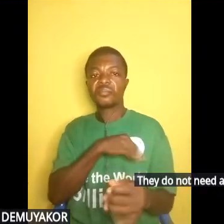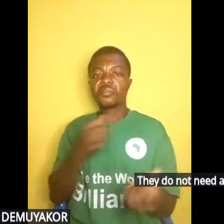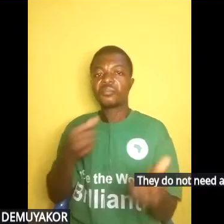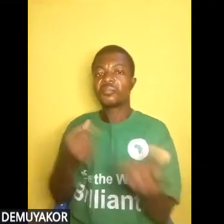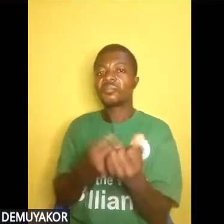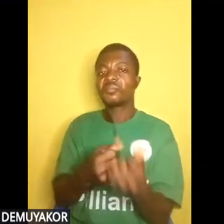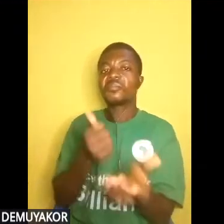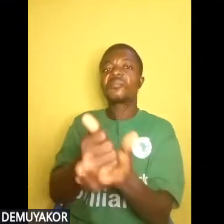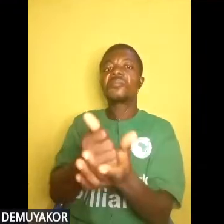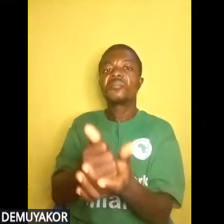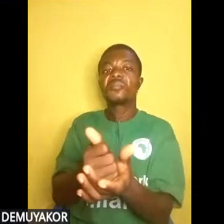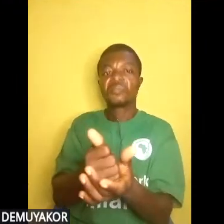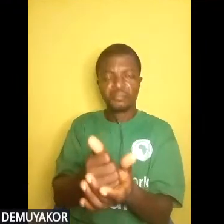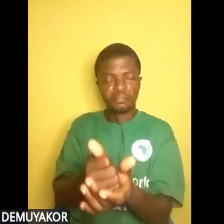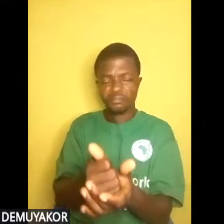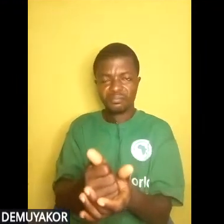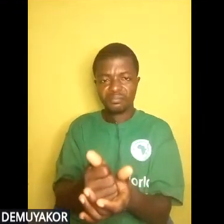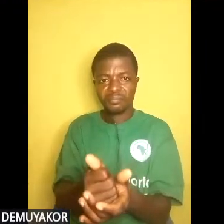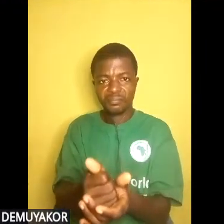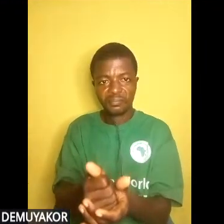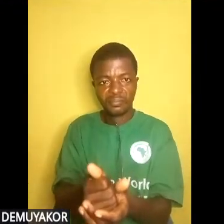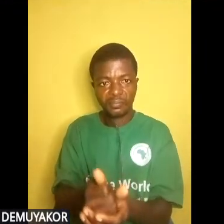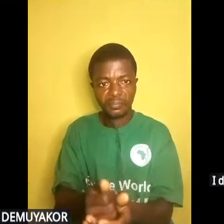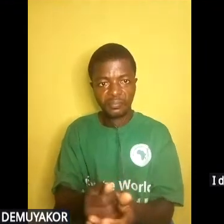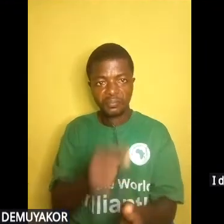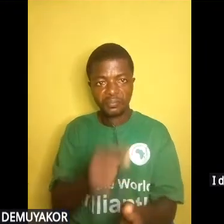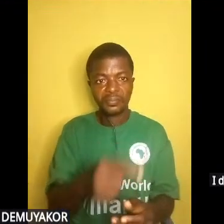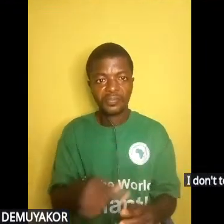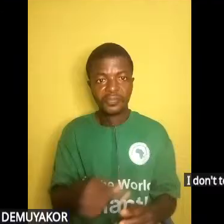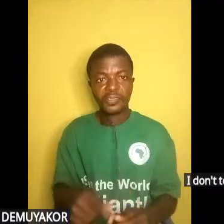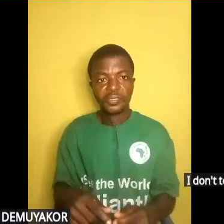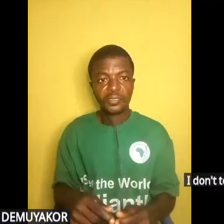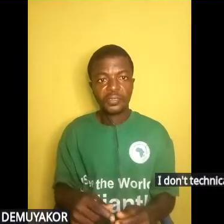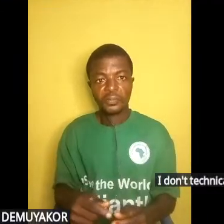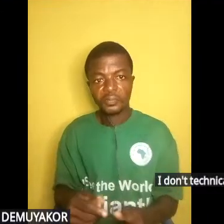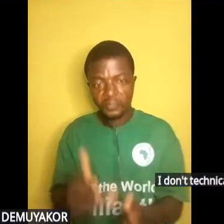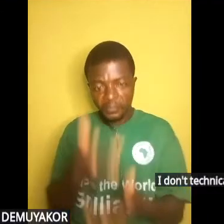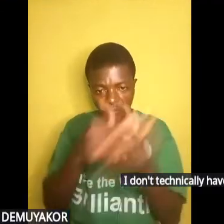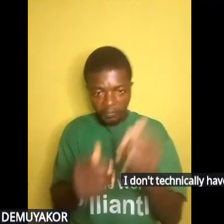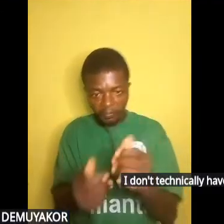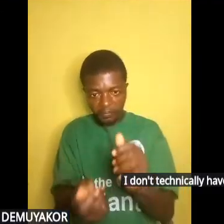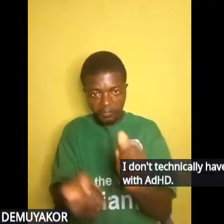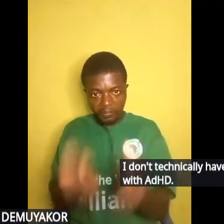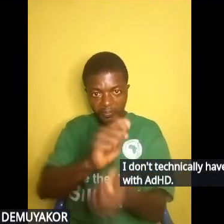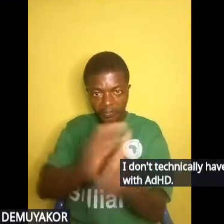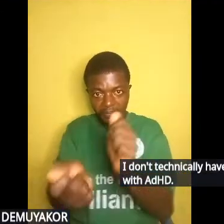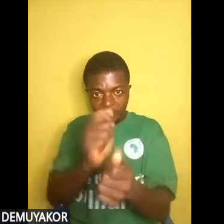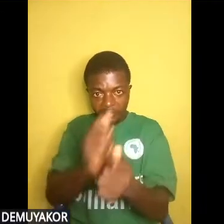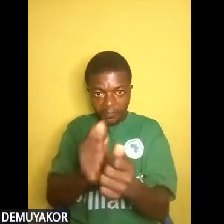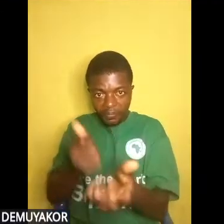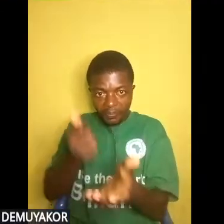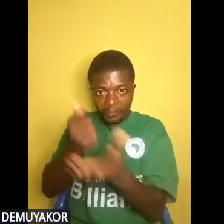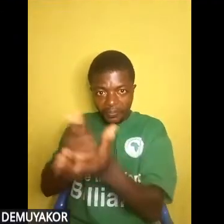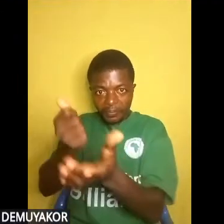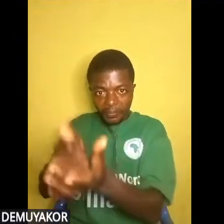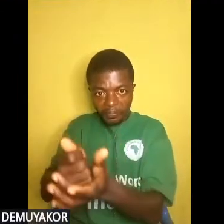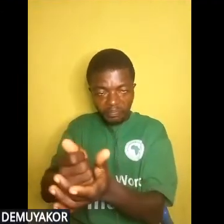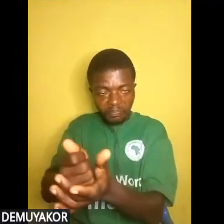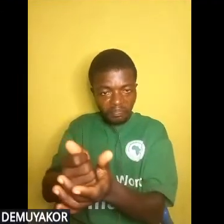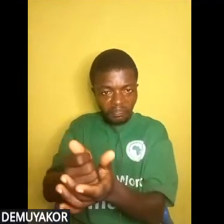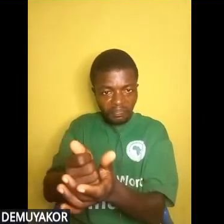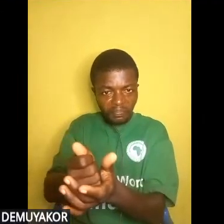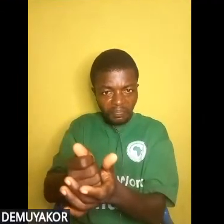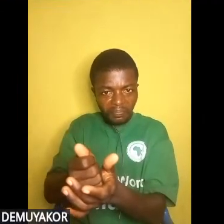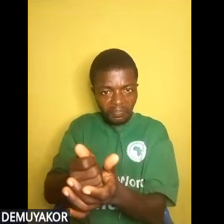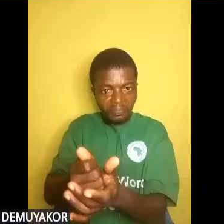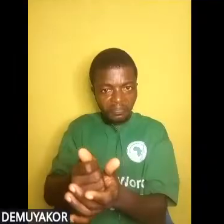I don't technically have ADHD, but some of the adjustments that benefit people with ADHD, I really benefit from. And I